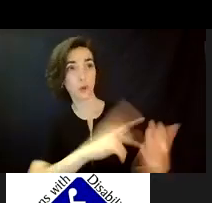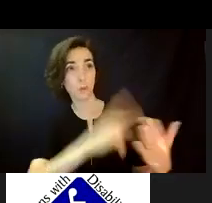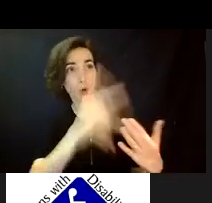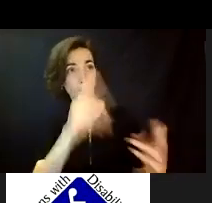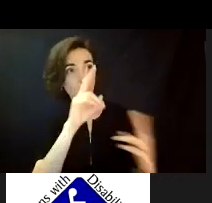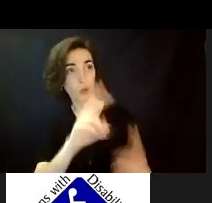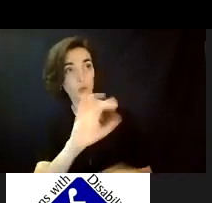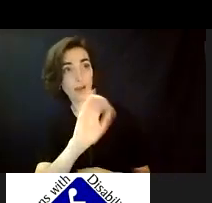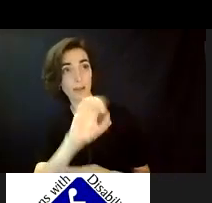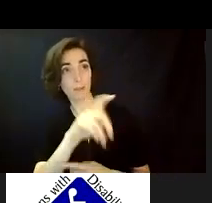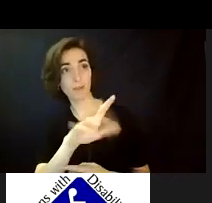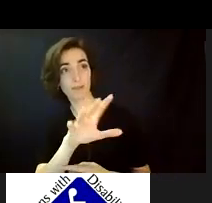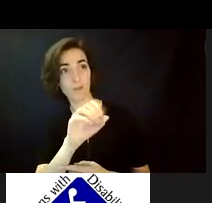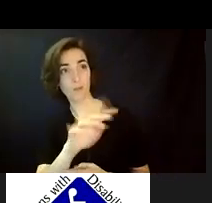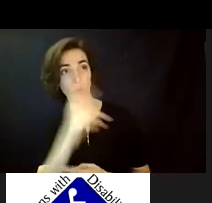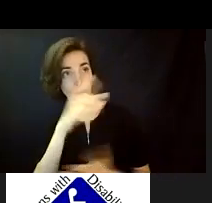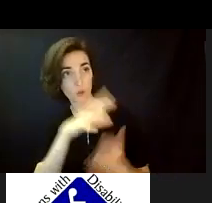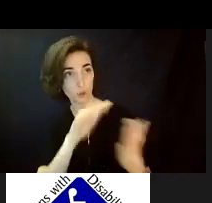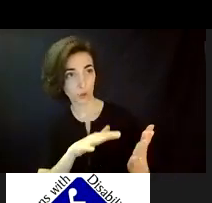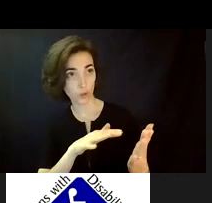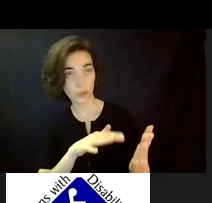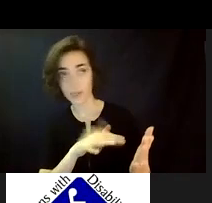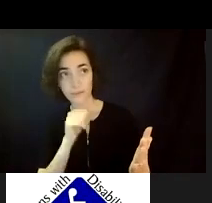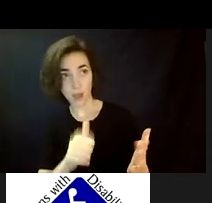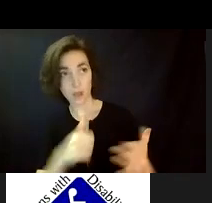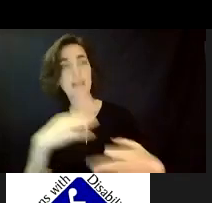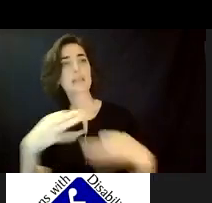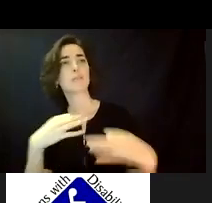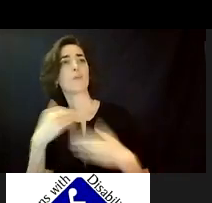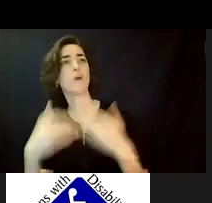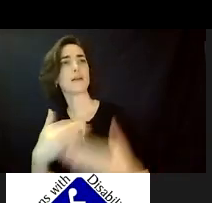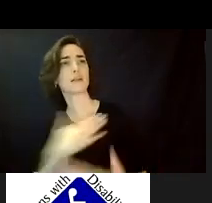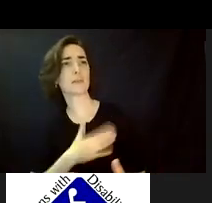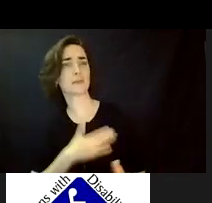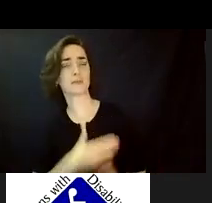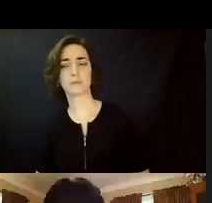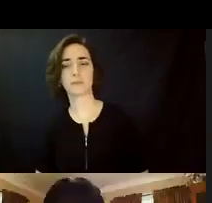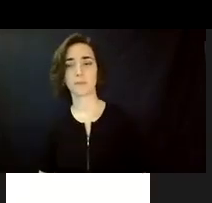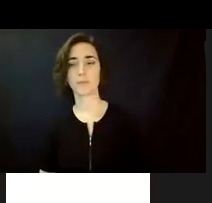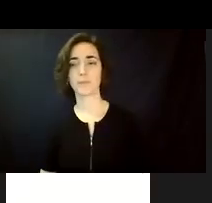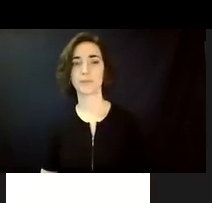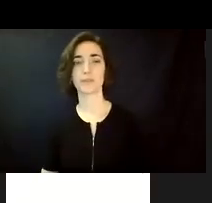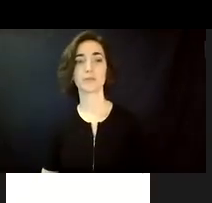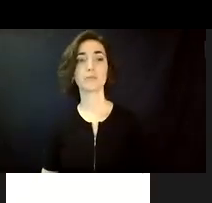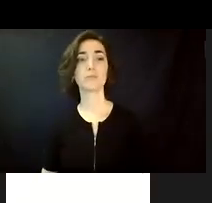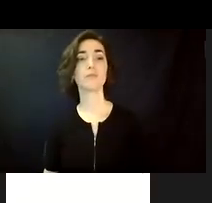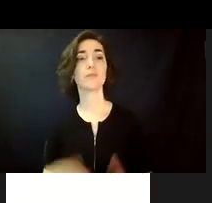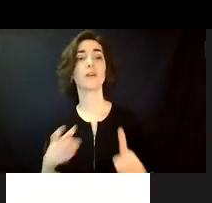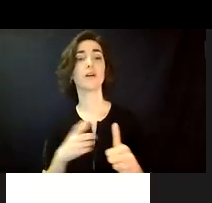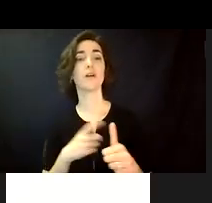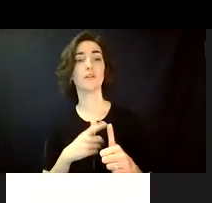for students? And if not, please explain the process. So we can start with,